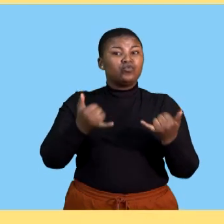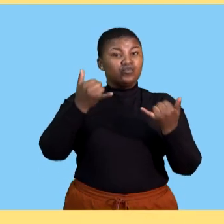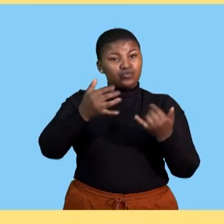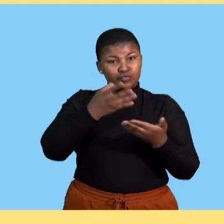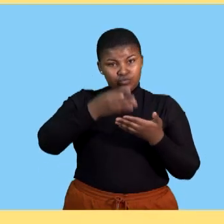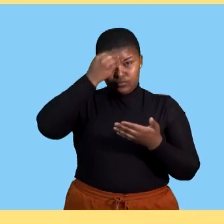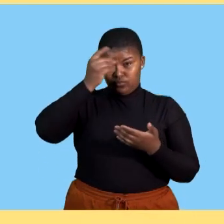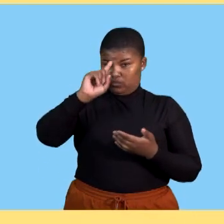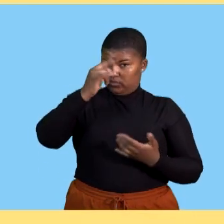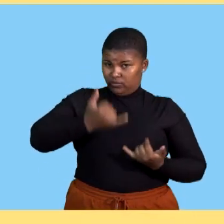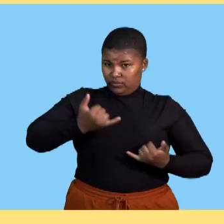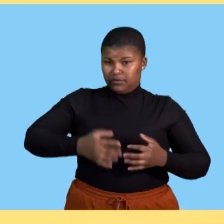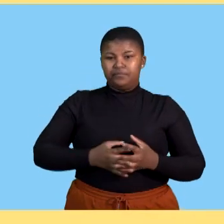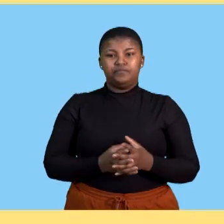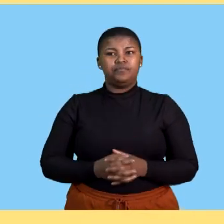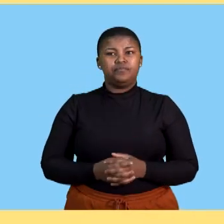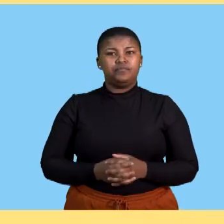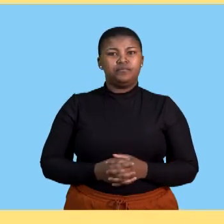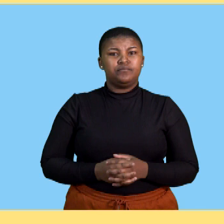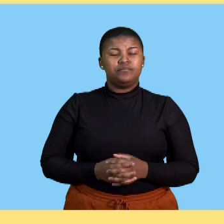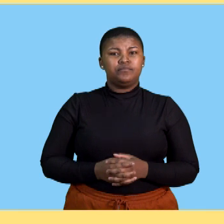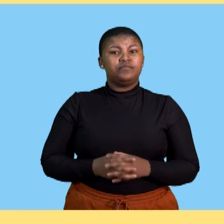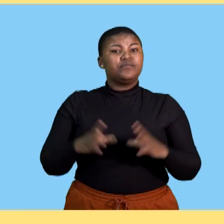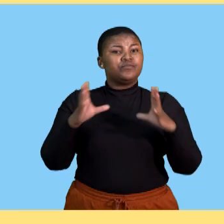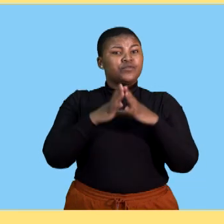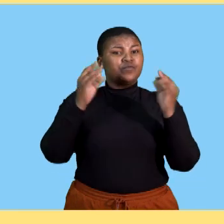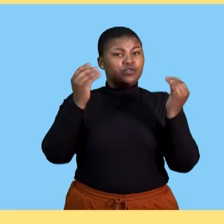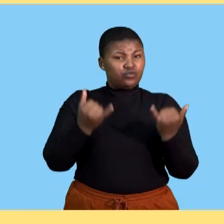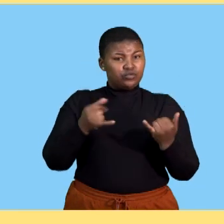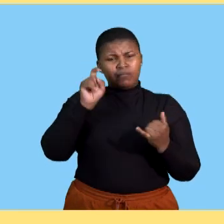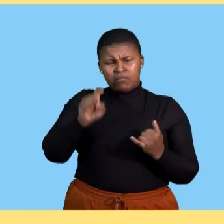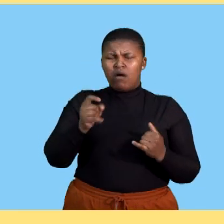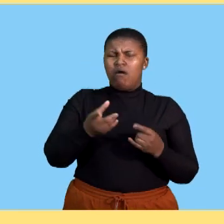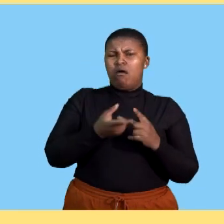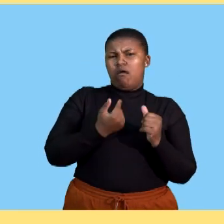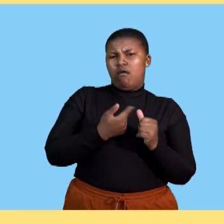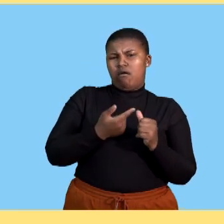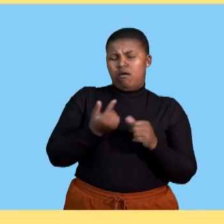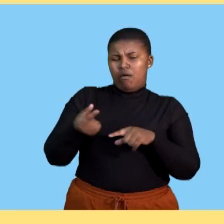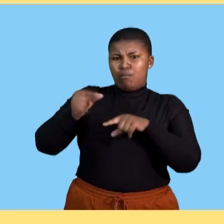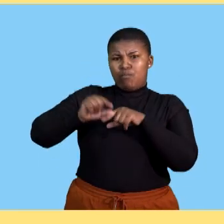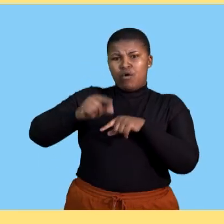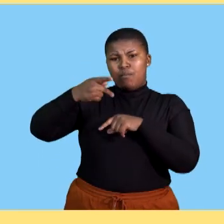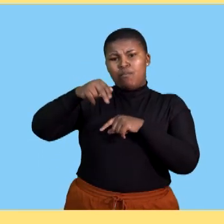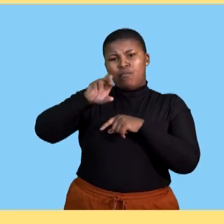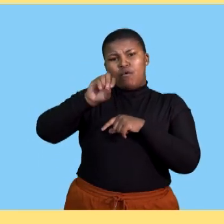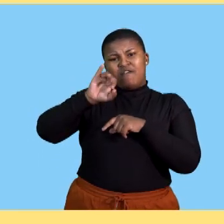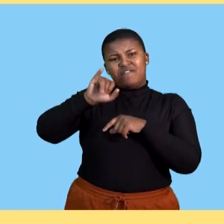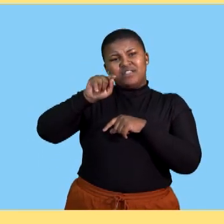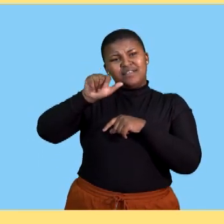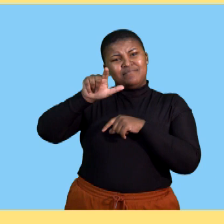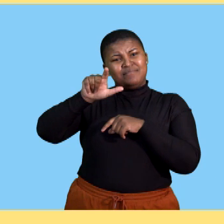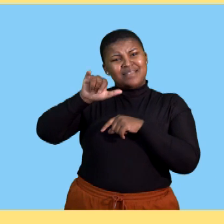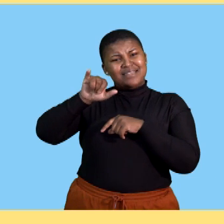Here are today's lesson objectives. By the end of the lesson, you should be able to calculate profitability